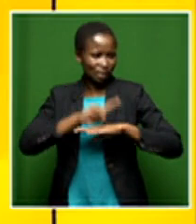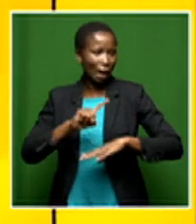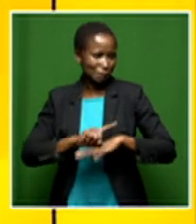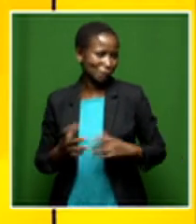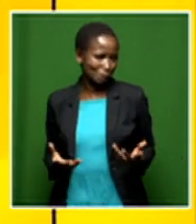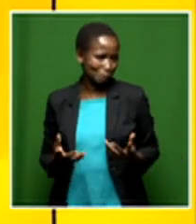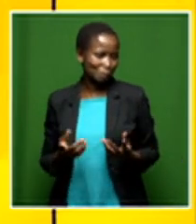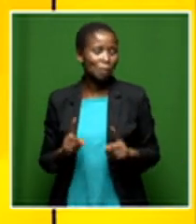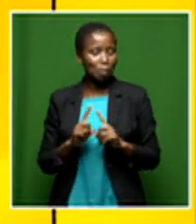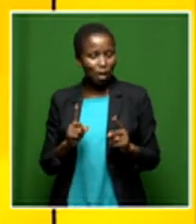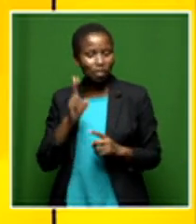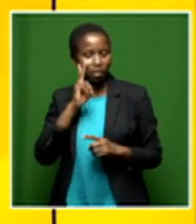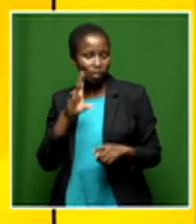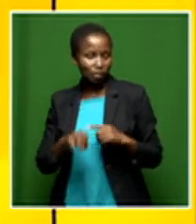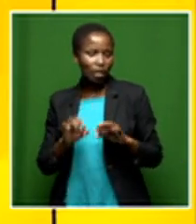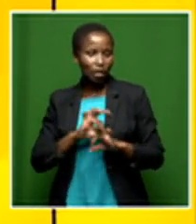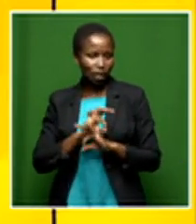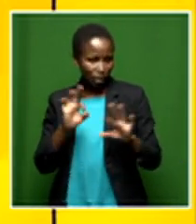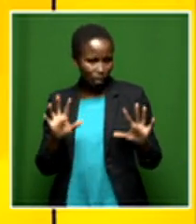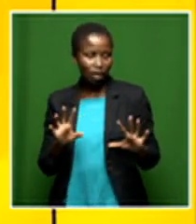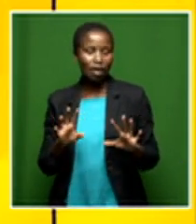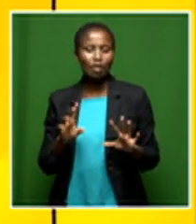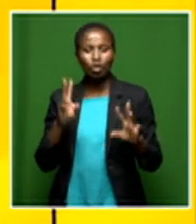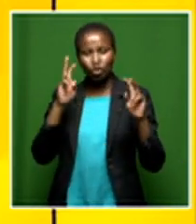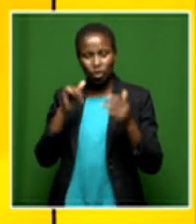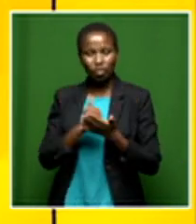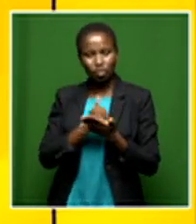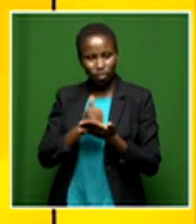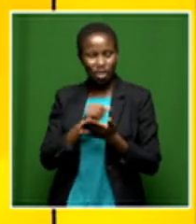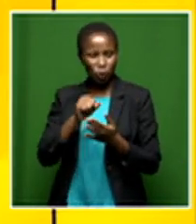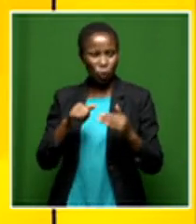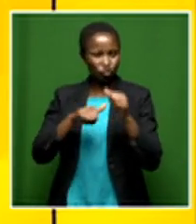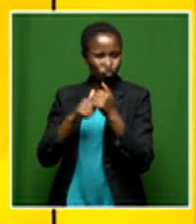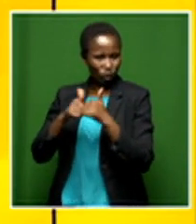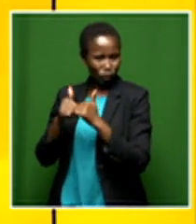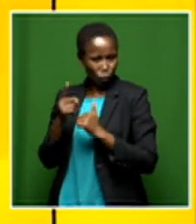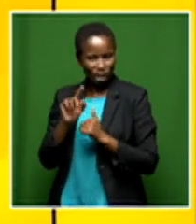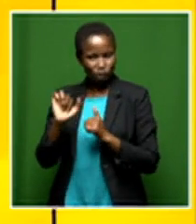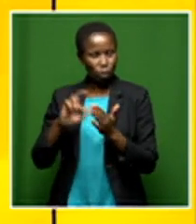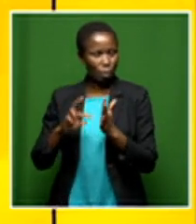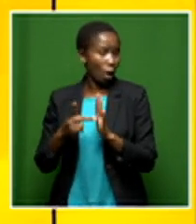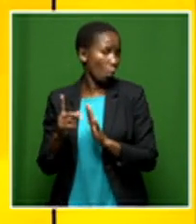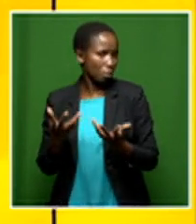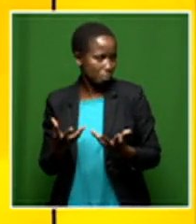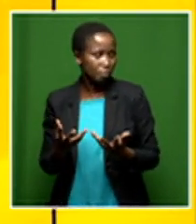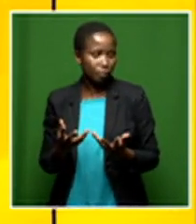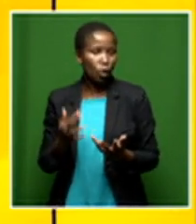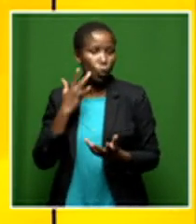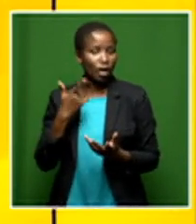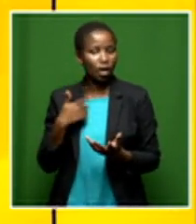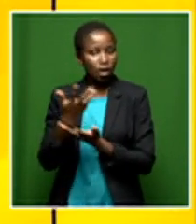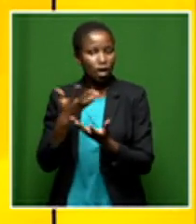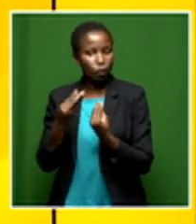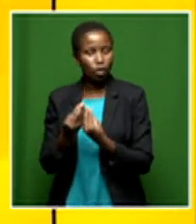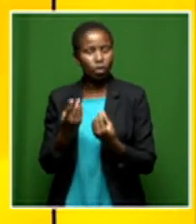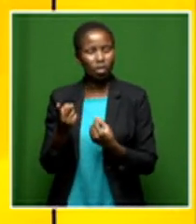but seems to be very clear on the issues bedeviling the post office and what her plans are. And when I spoke to her last